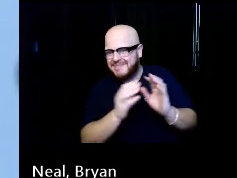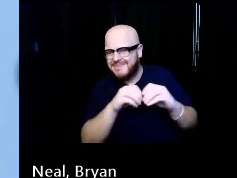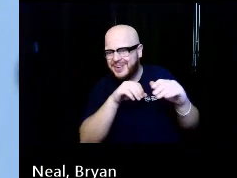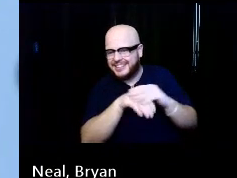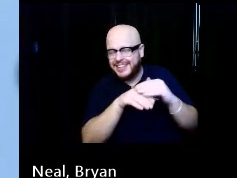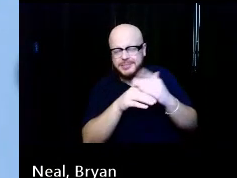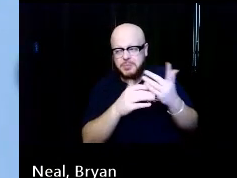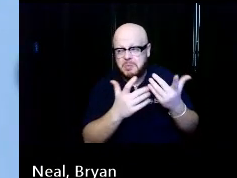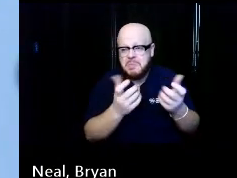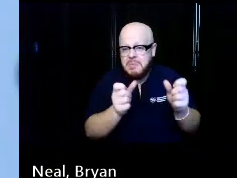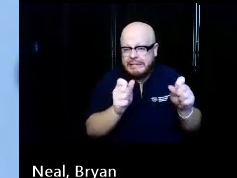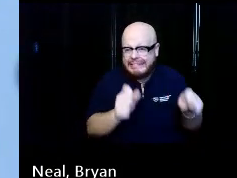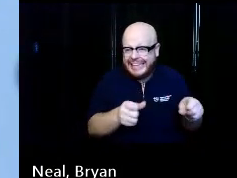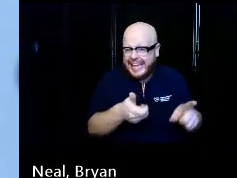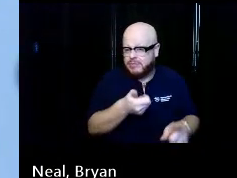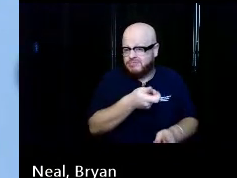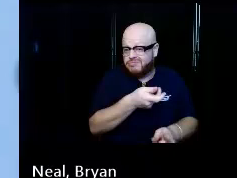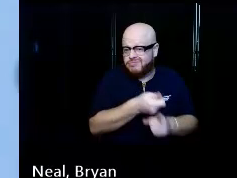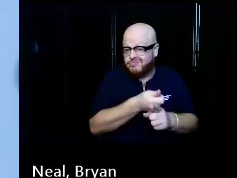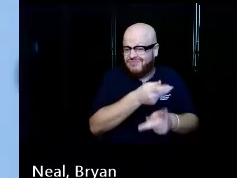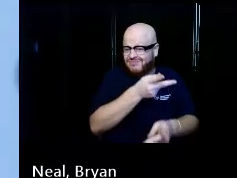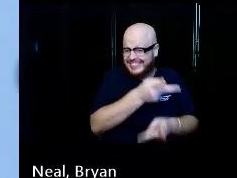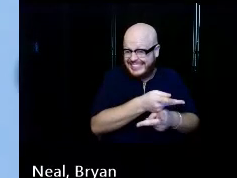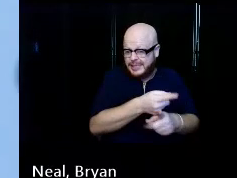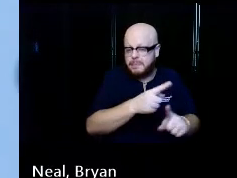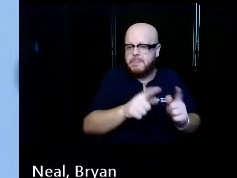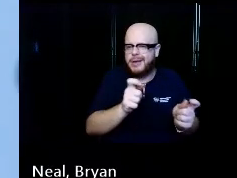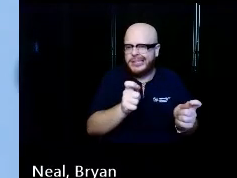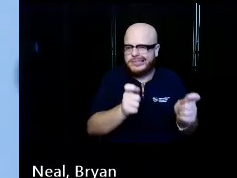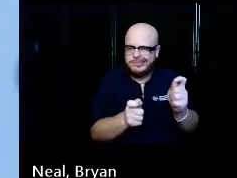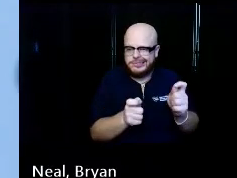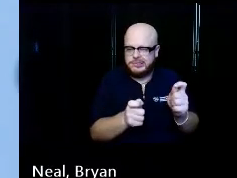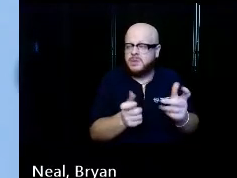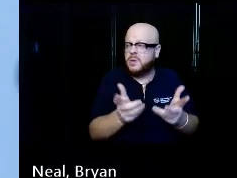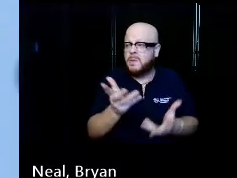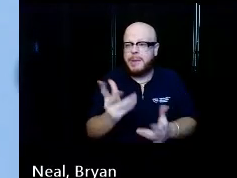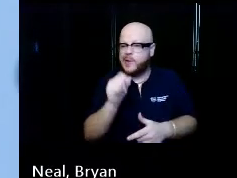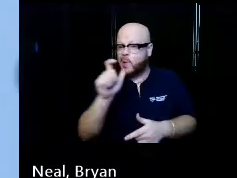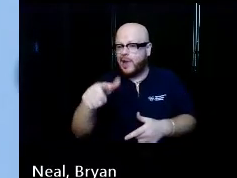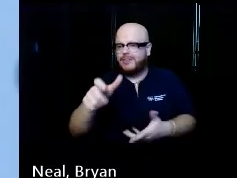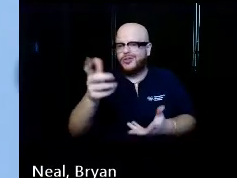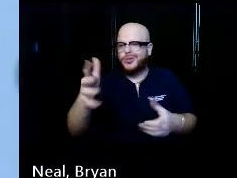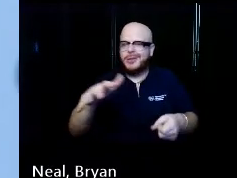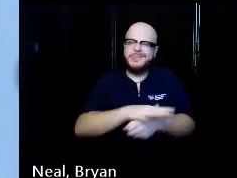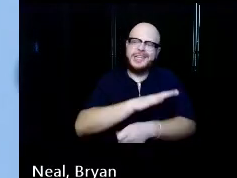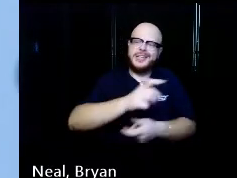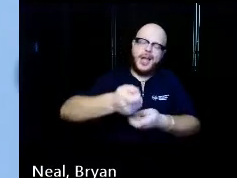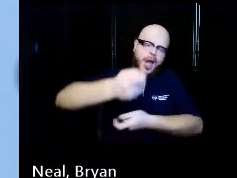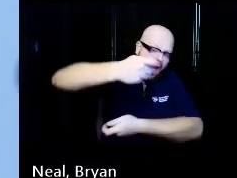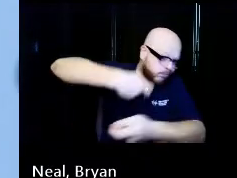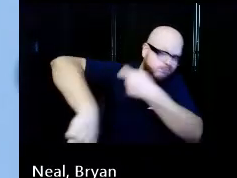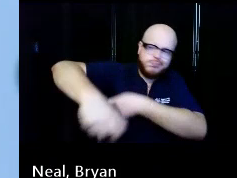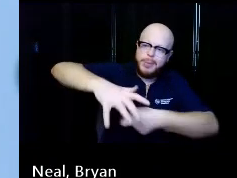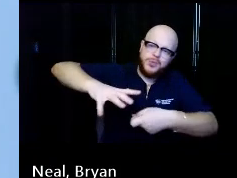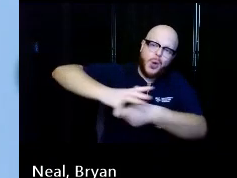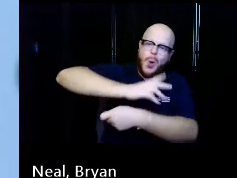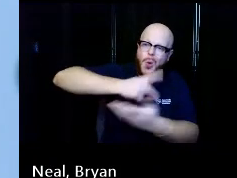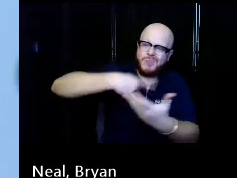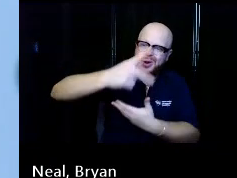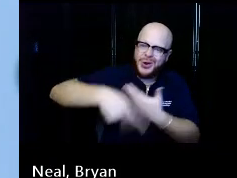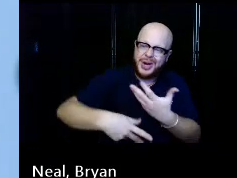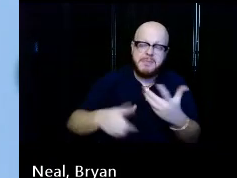some way? There might be solutions other than changing the virtual platform, but certainly that request can be made and considered